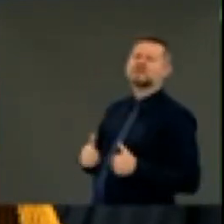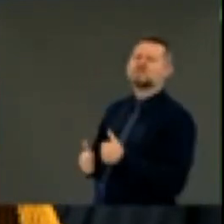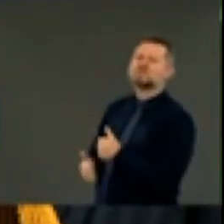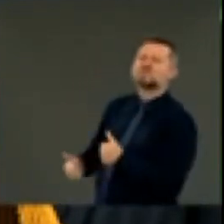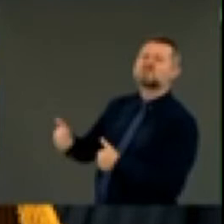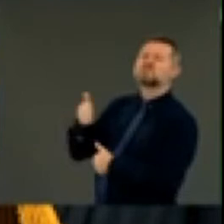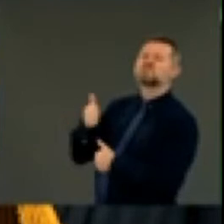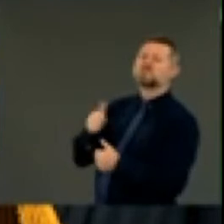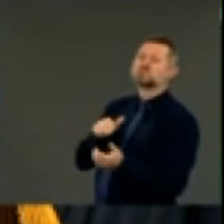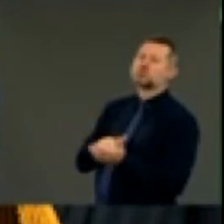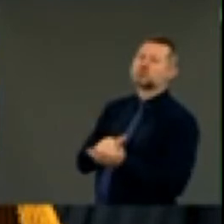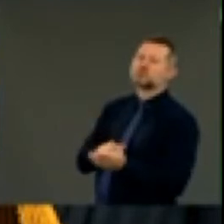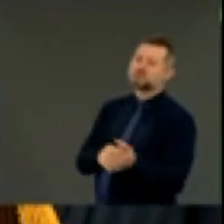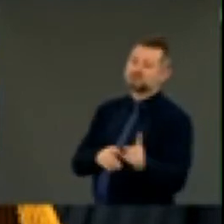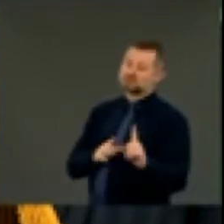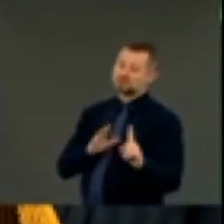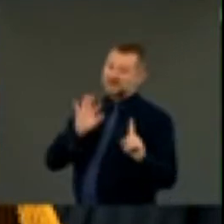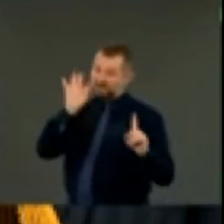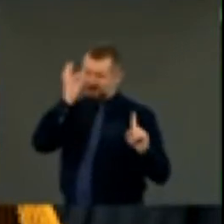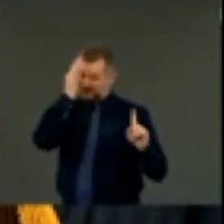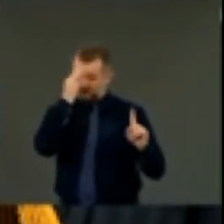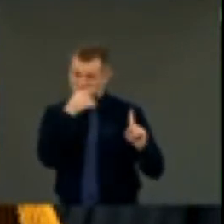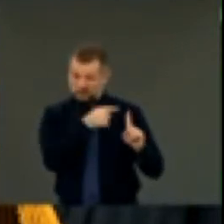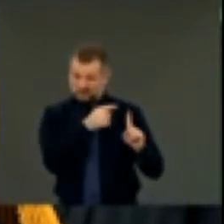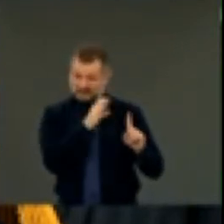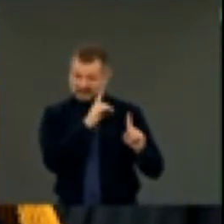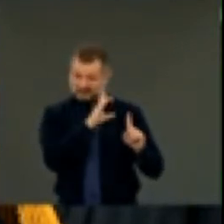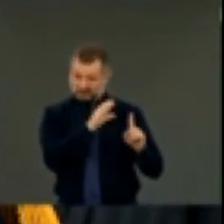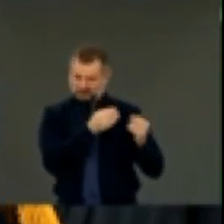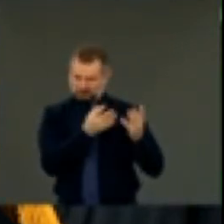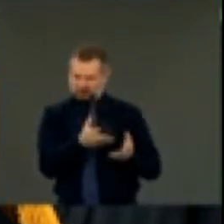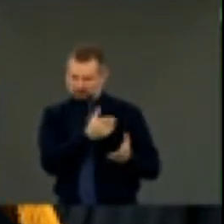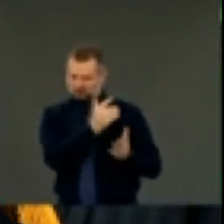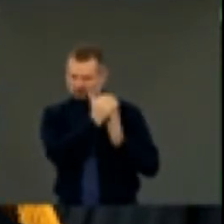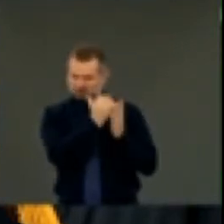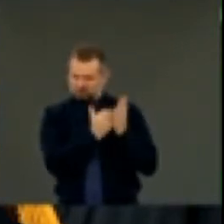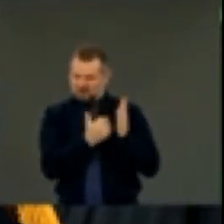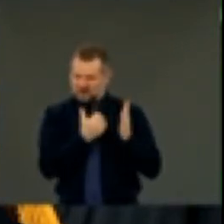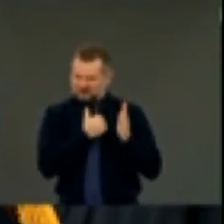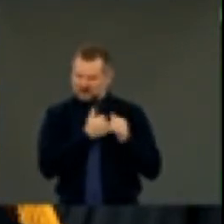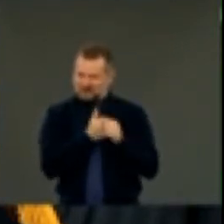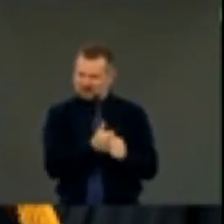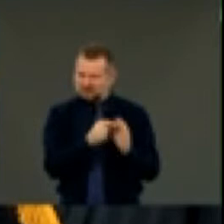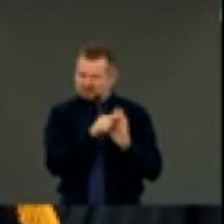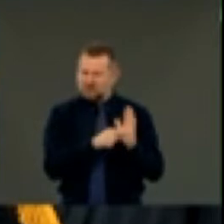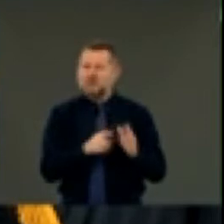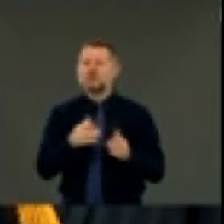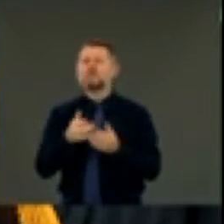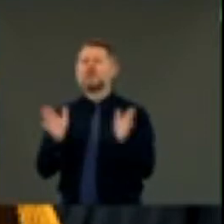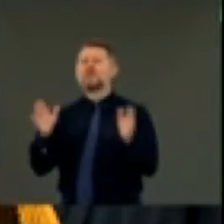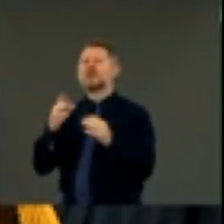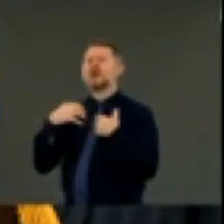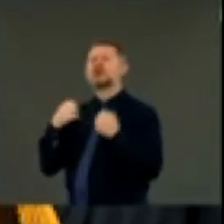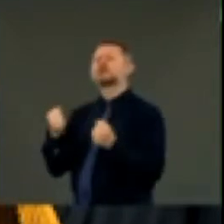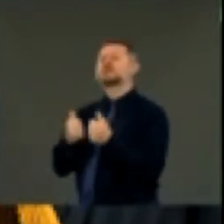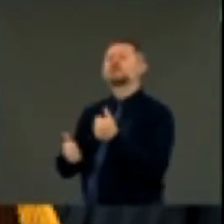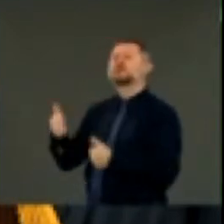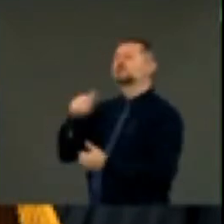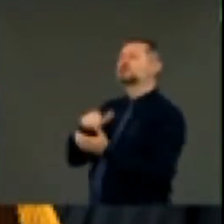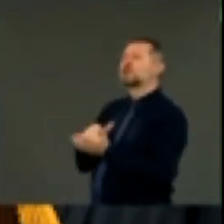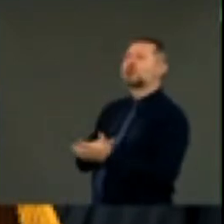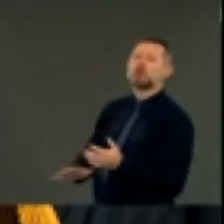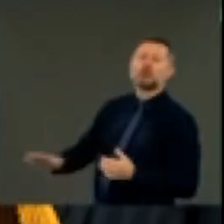so first you have the federal government that gave that guidance, and then if you ask public health officials all across the board,